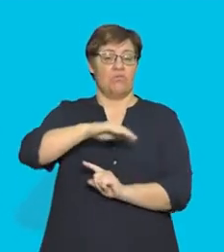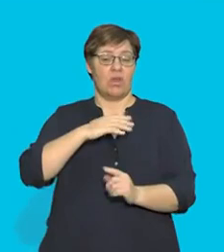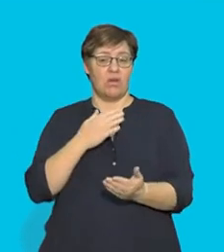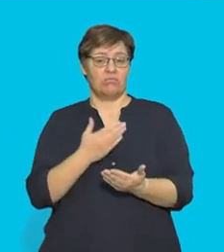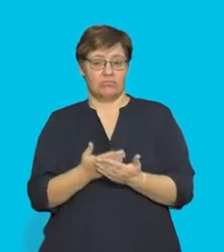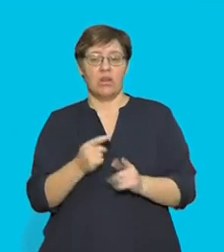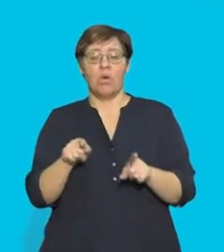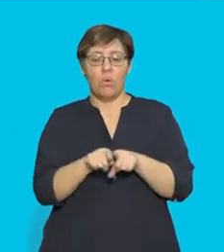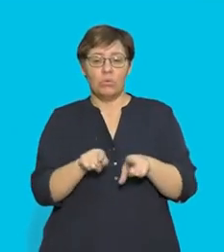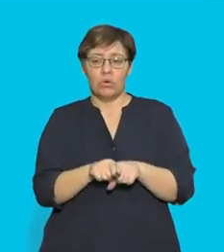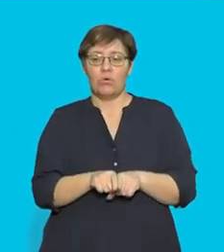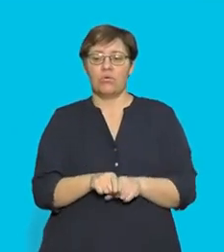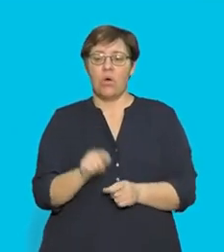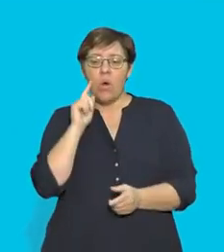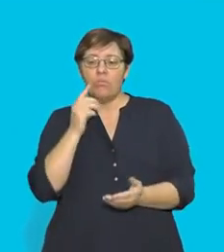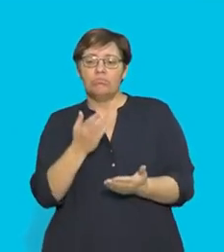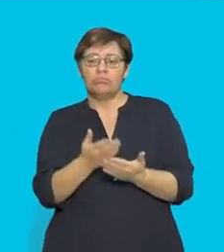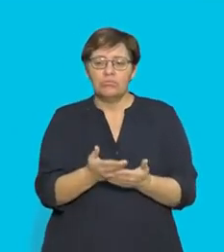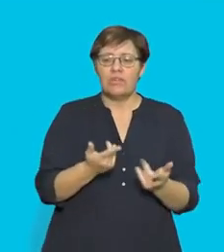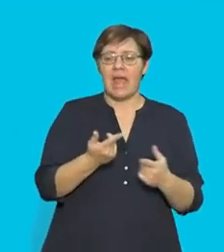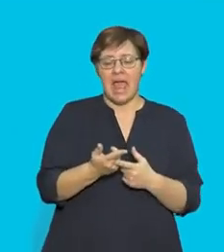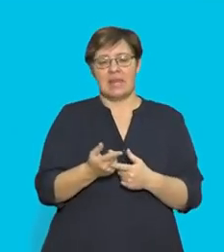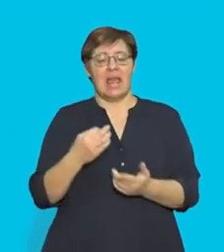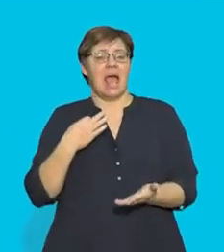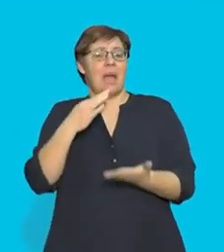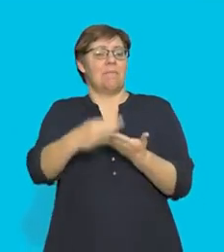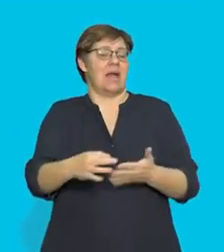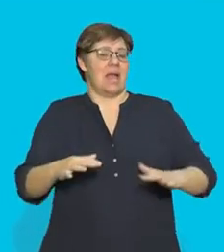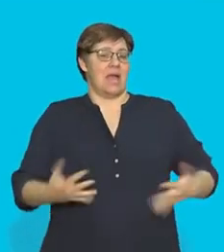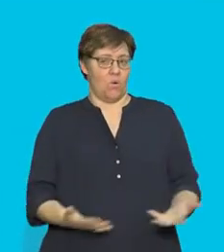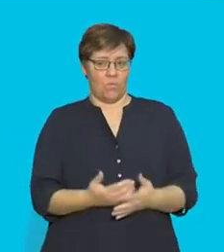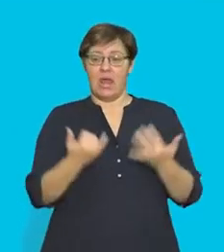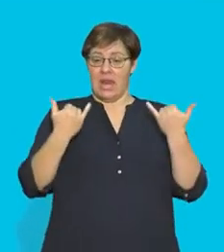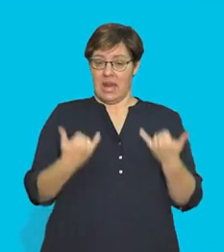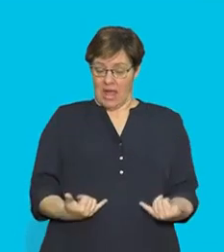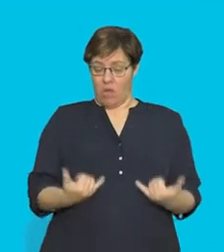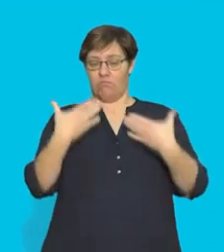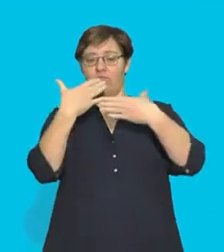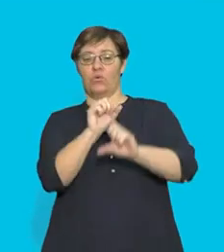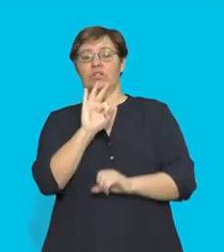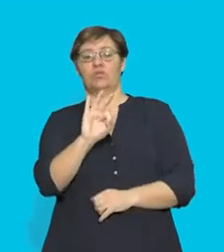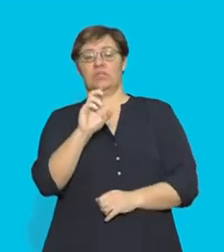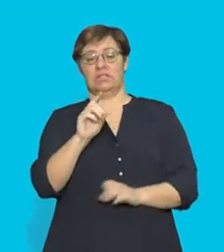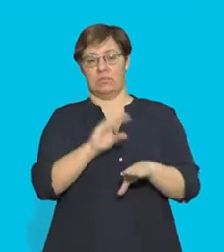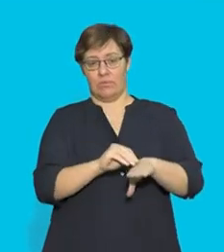covered the proofs and applications. This time we're focusing on 3D problems.